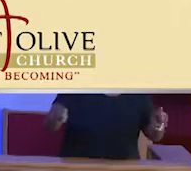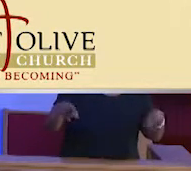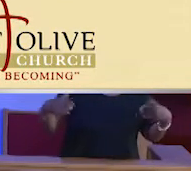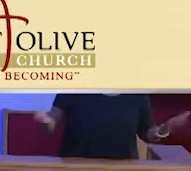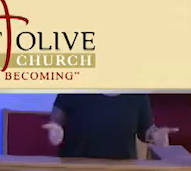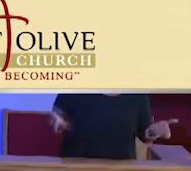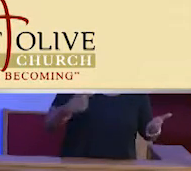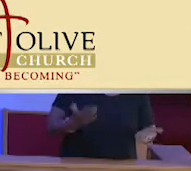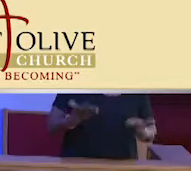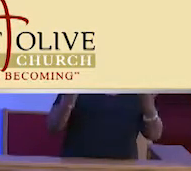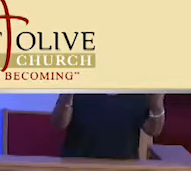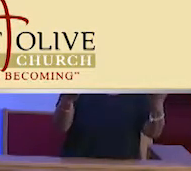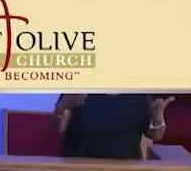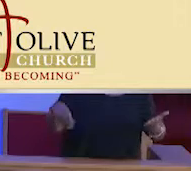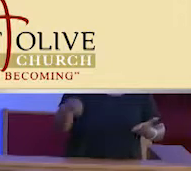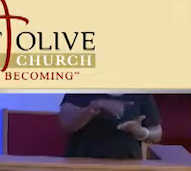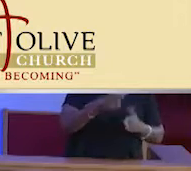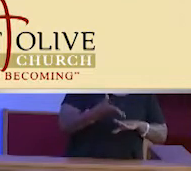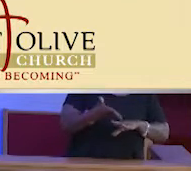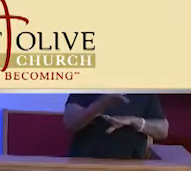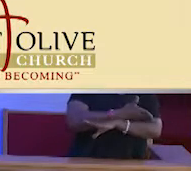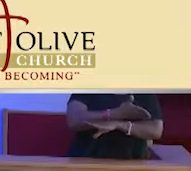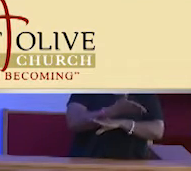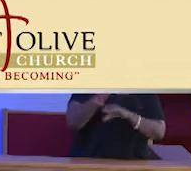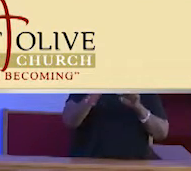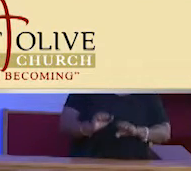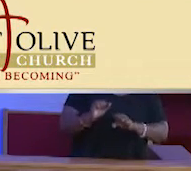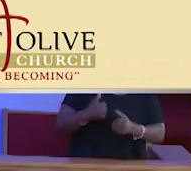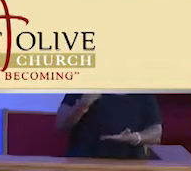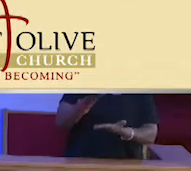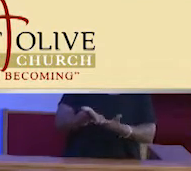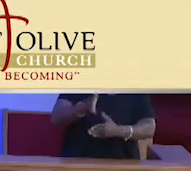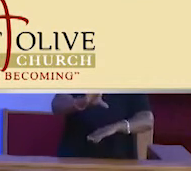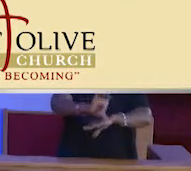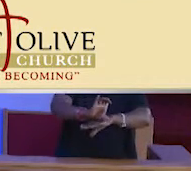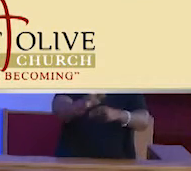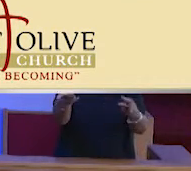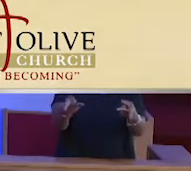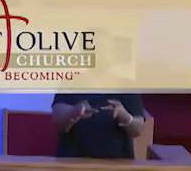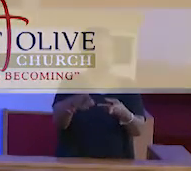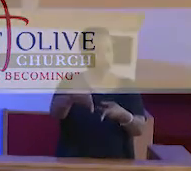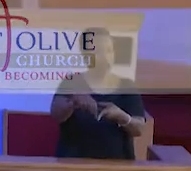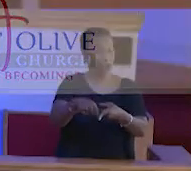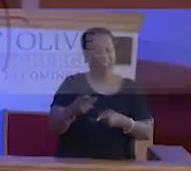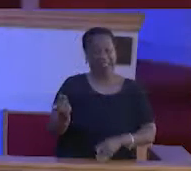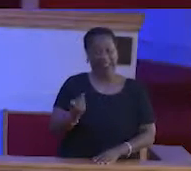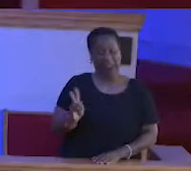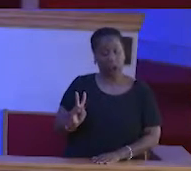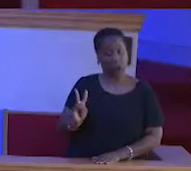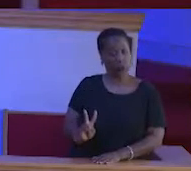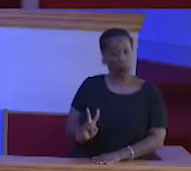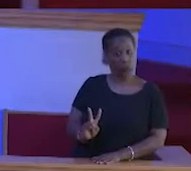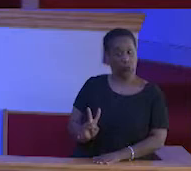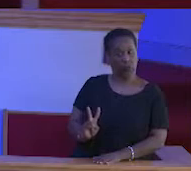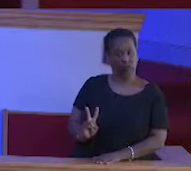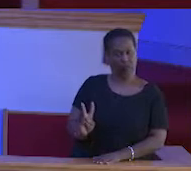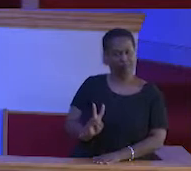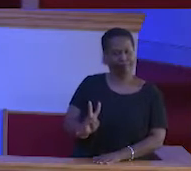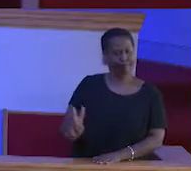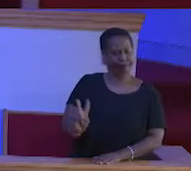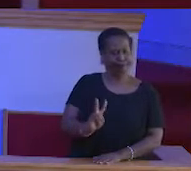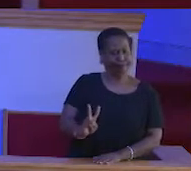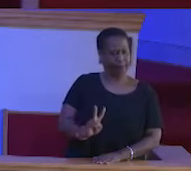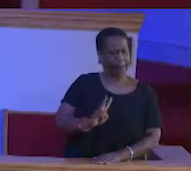I would submit to you that before they could get to the place of worship, these two apostles, Peter